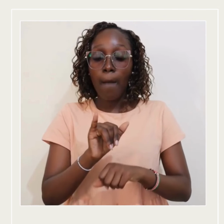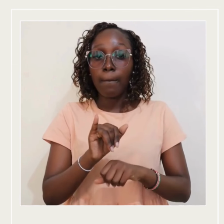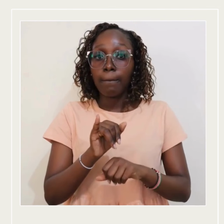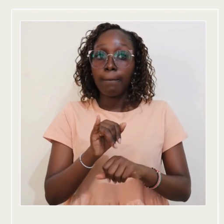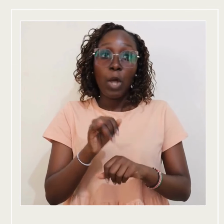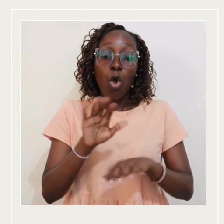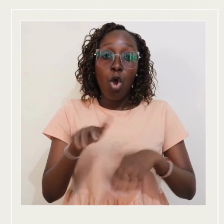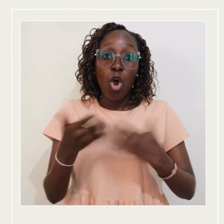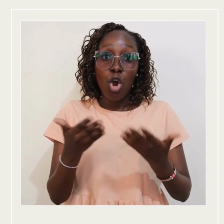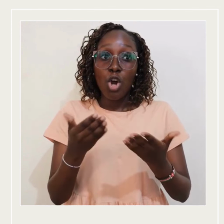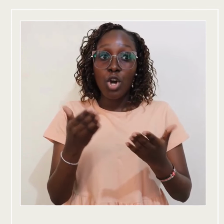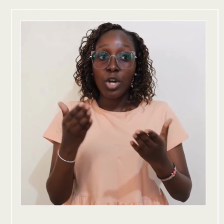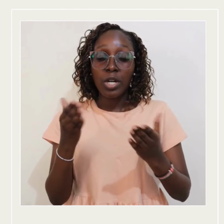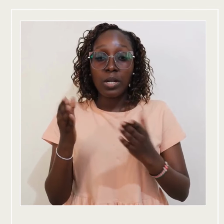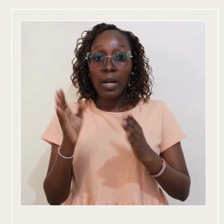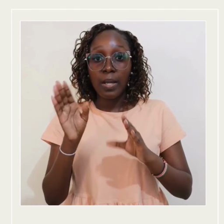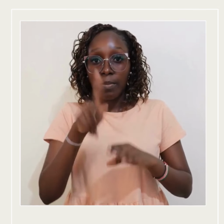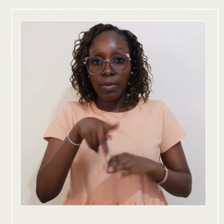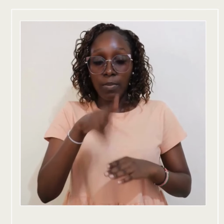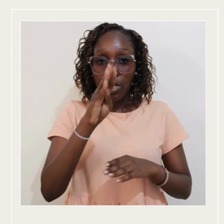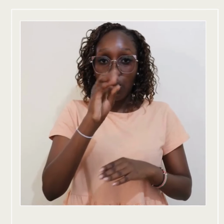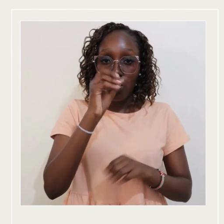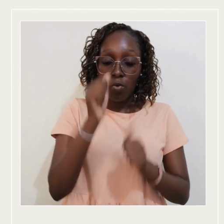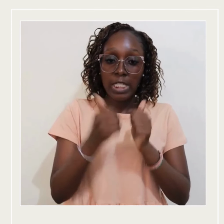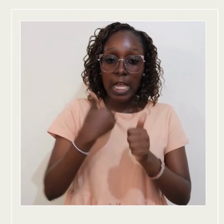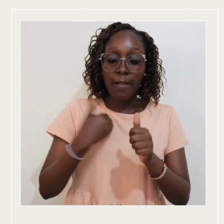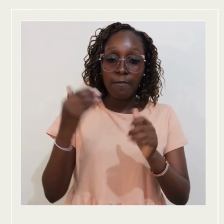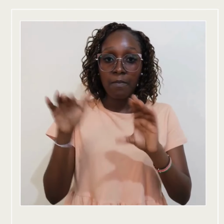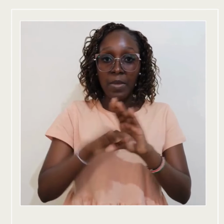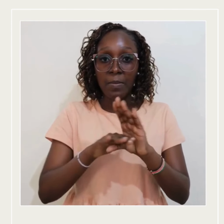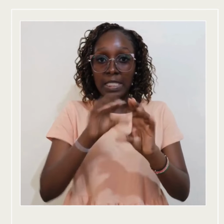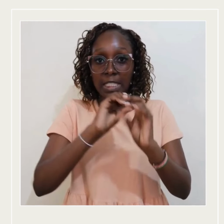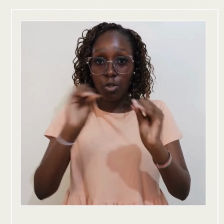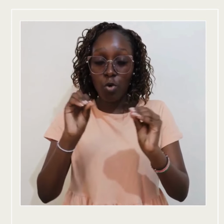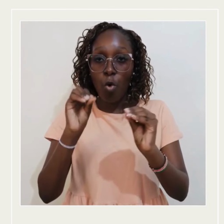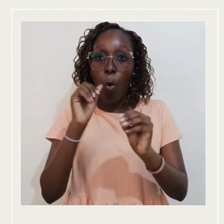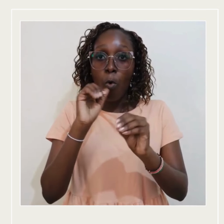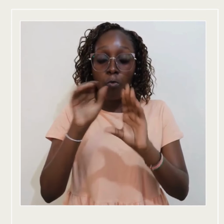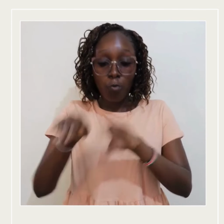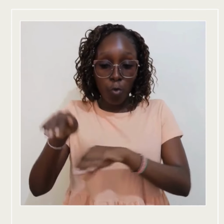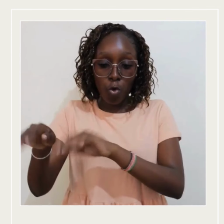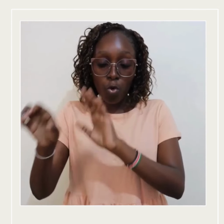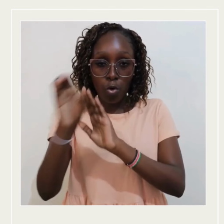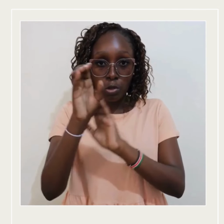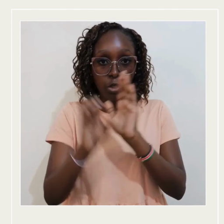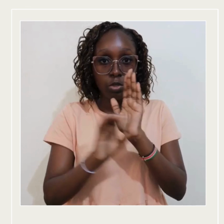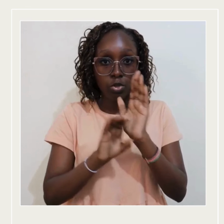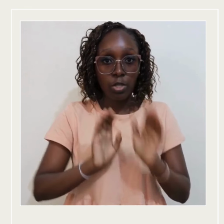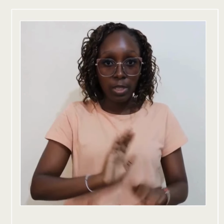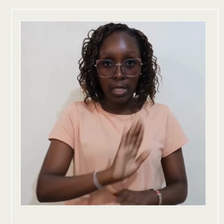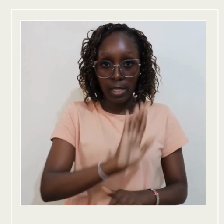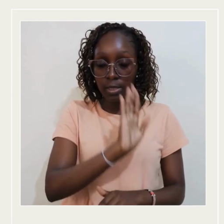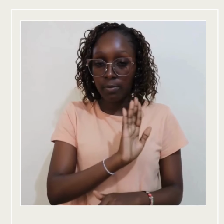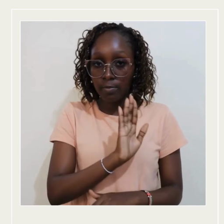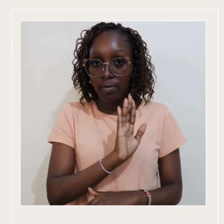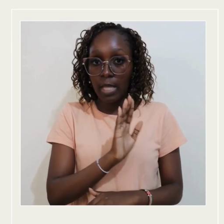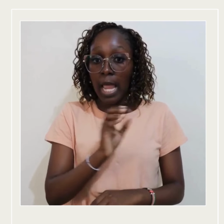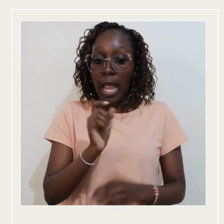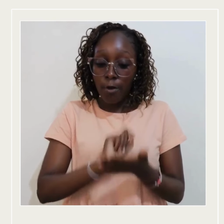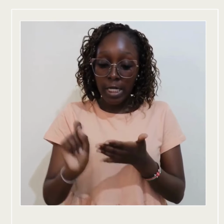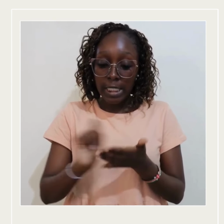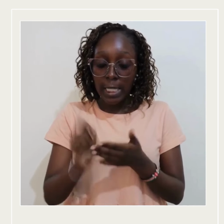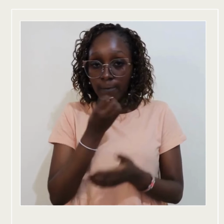governing body decide in line with its constitution. A written notice must be sent to the Director General of